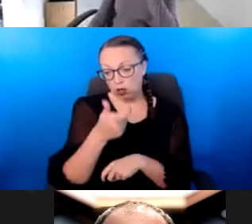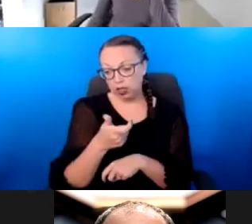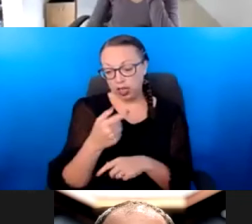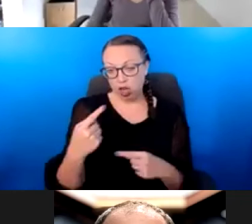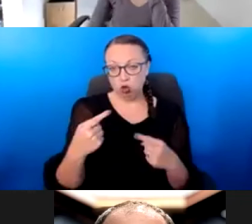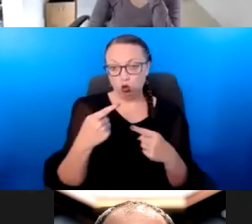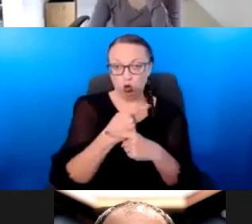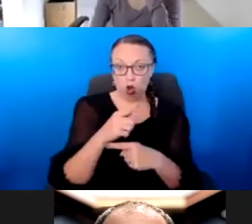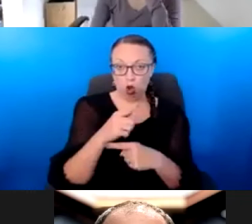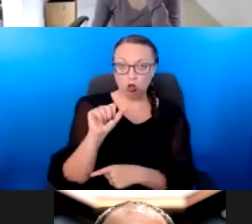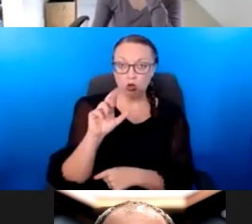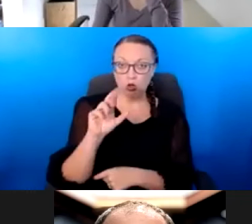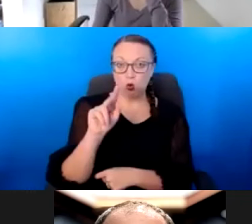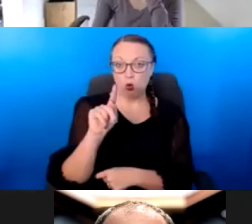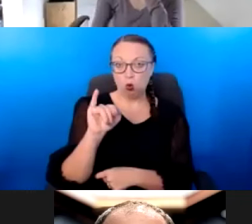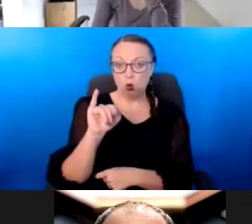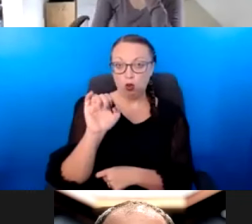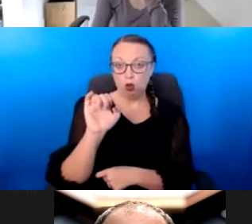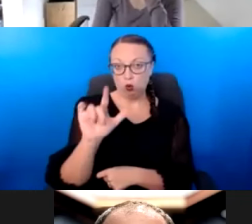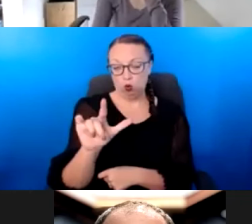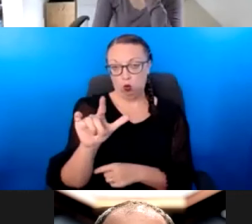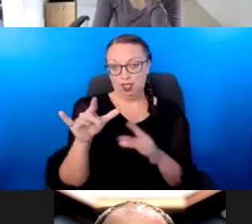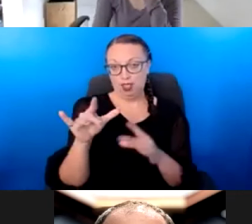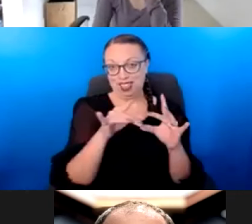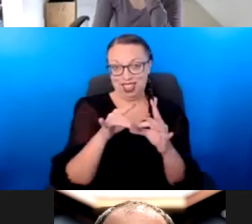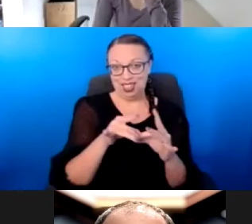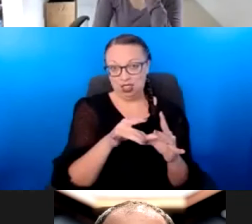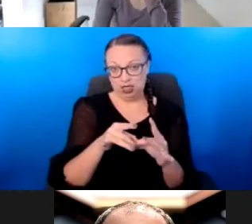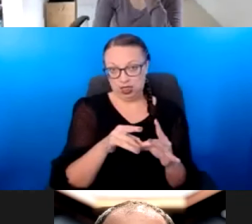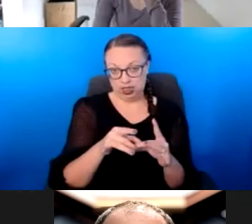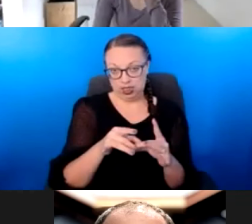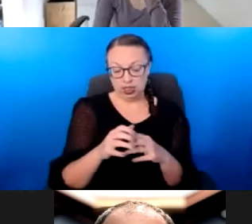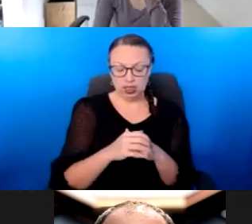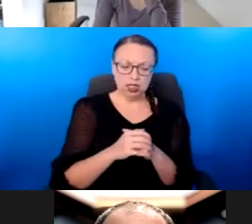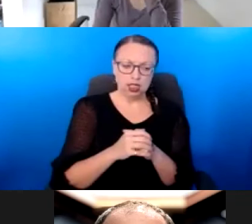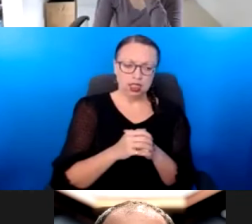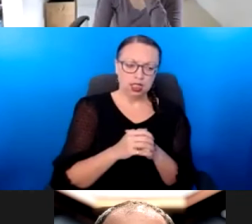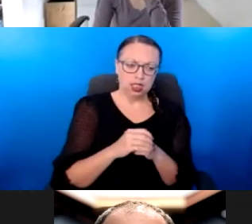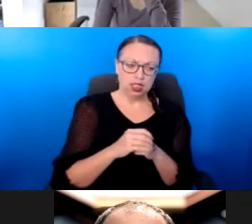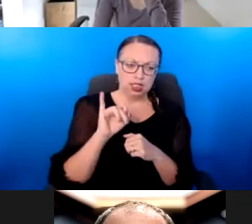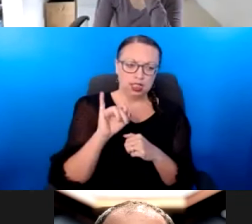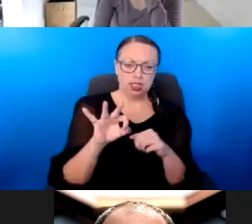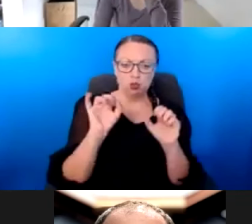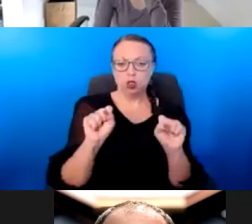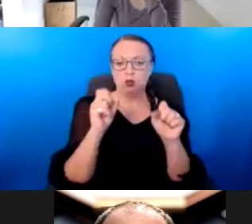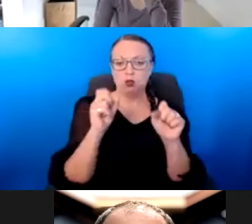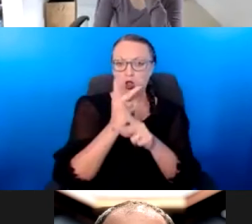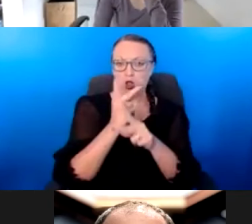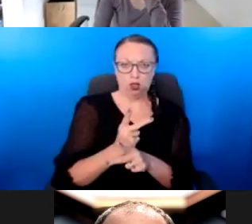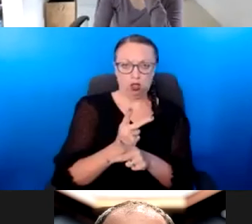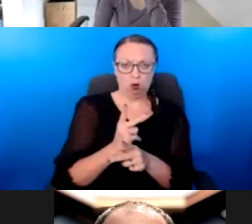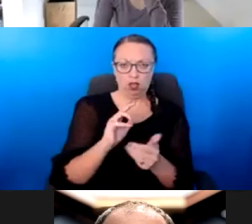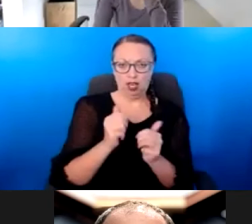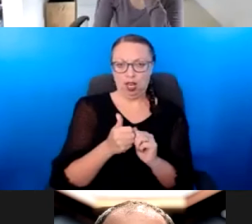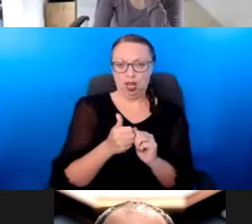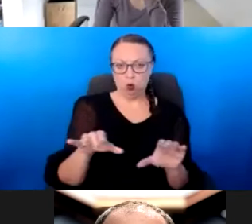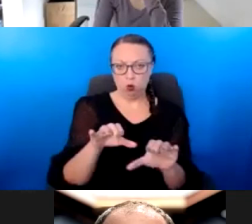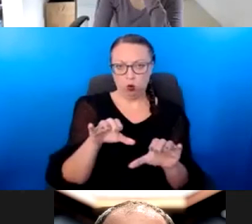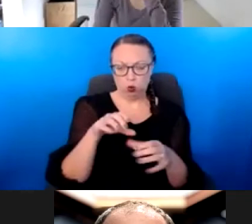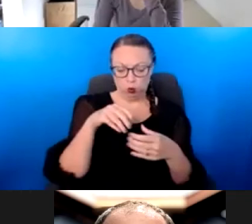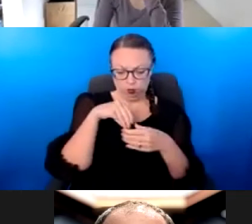cross-cortical connectivity. If we could figure out how to do within